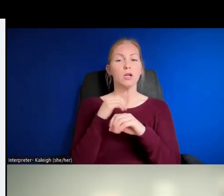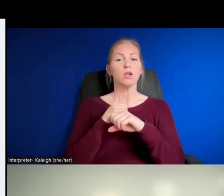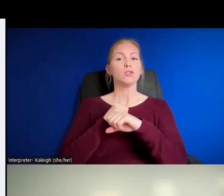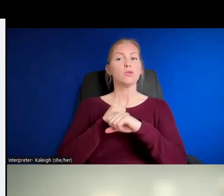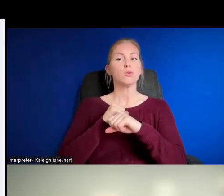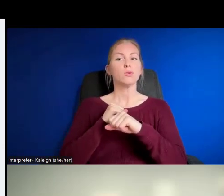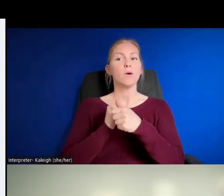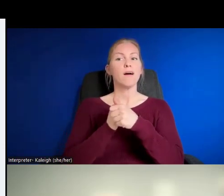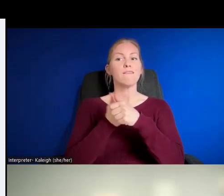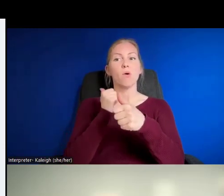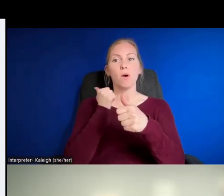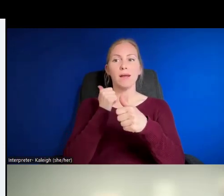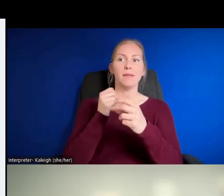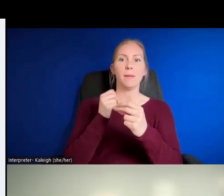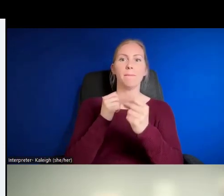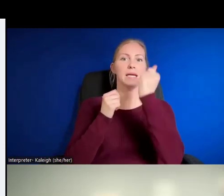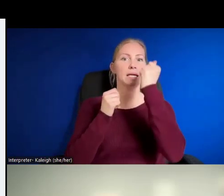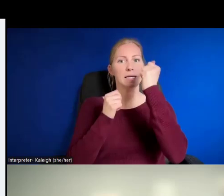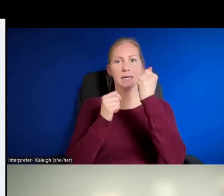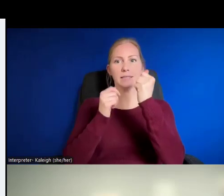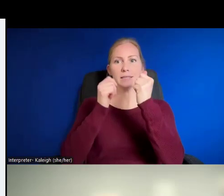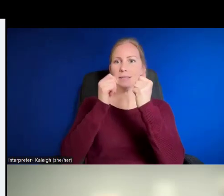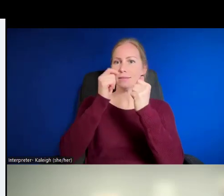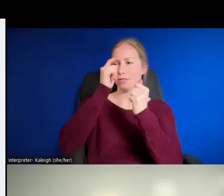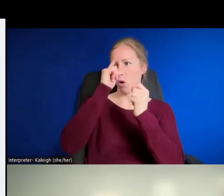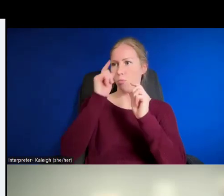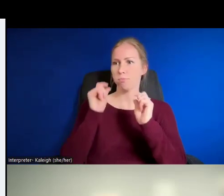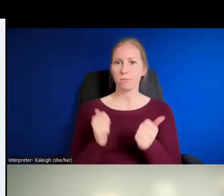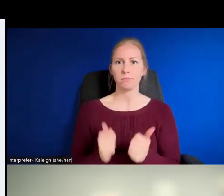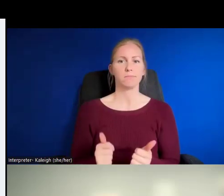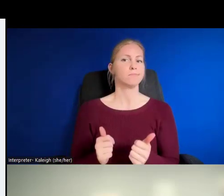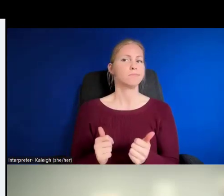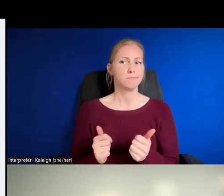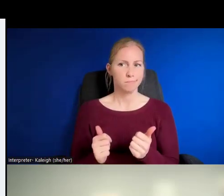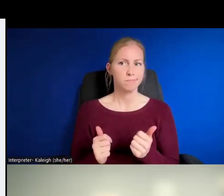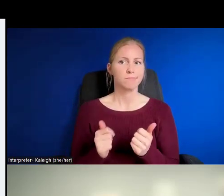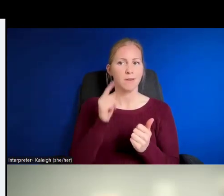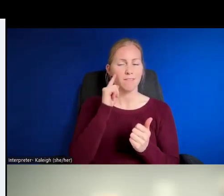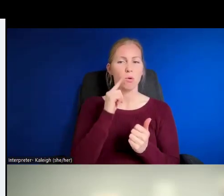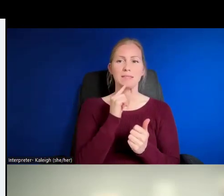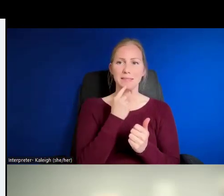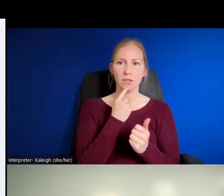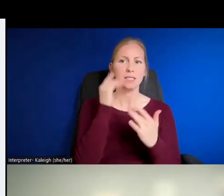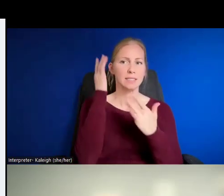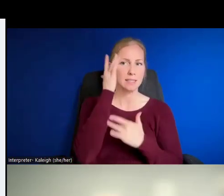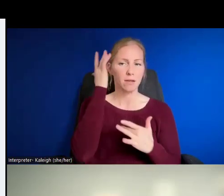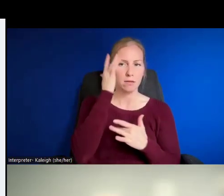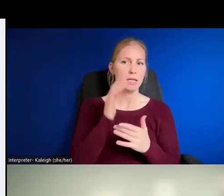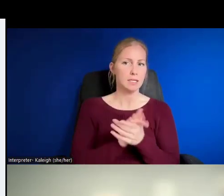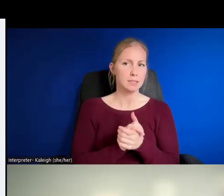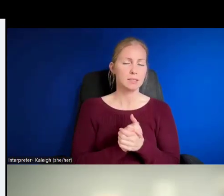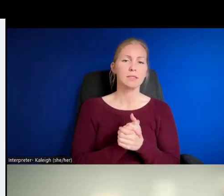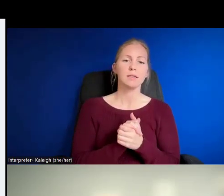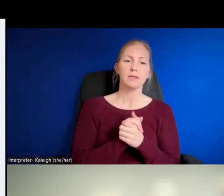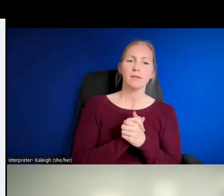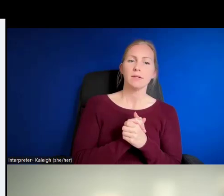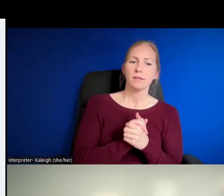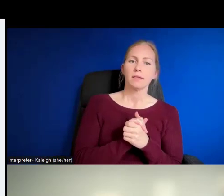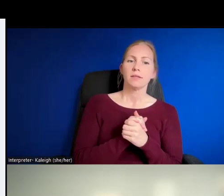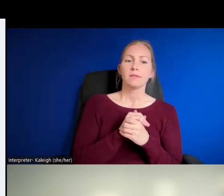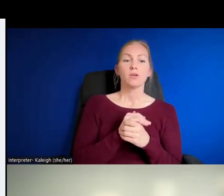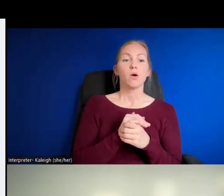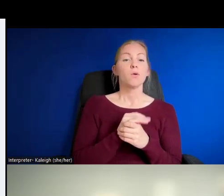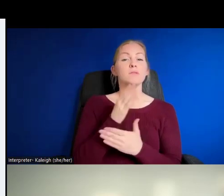substantial, and irreversible deterioration of a serious mental illness in cases in which even the